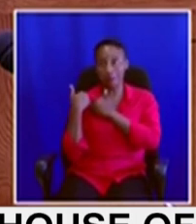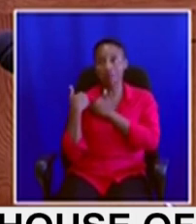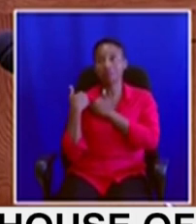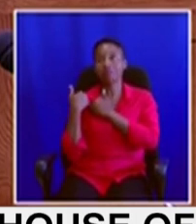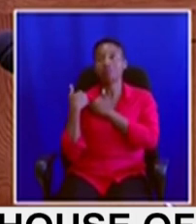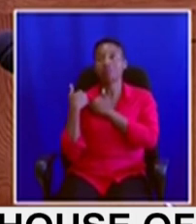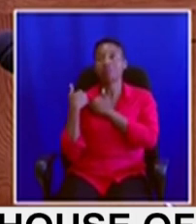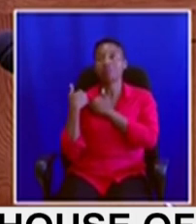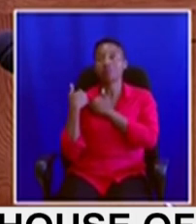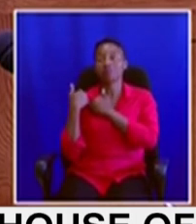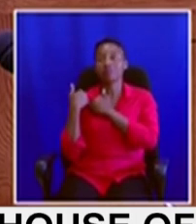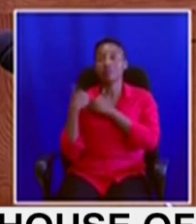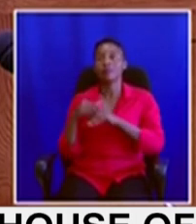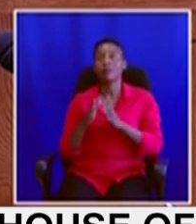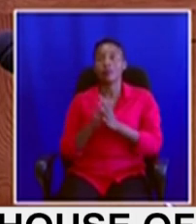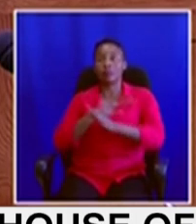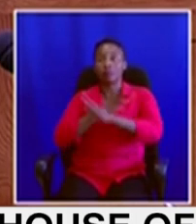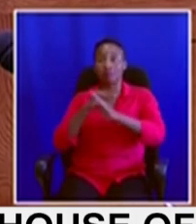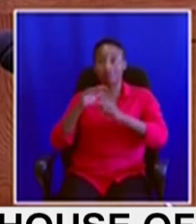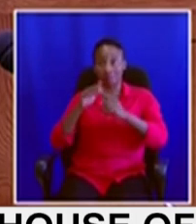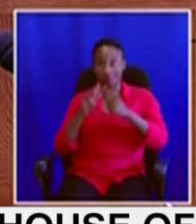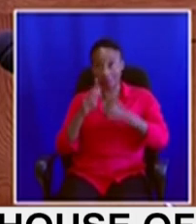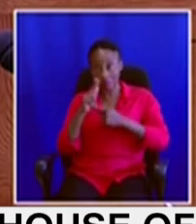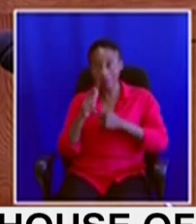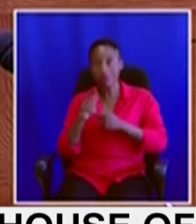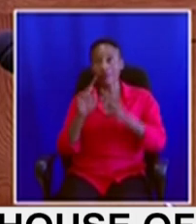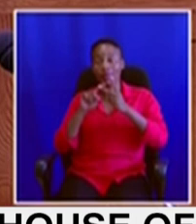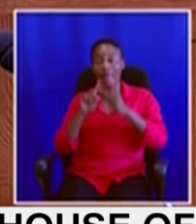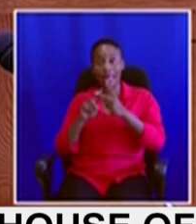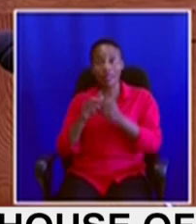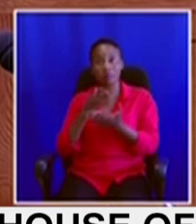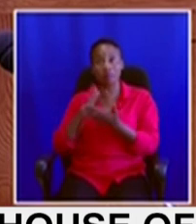practices and the realization of the rallying call,